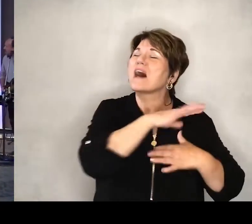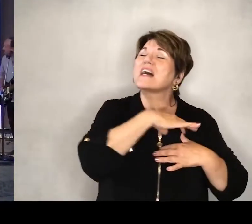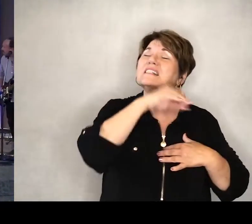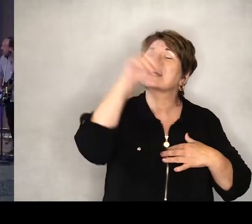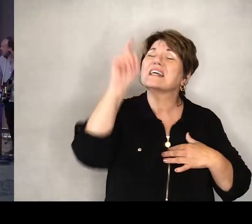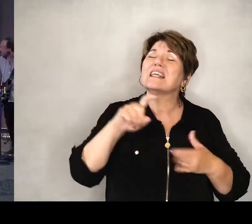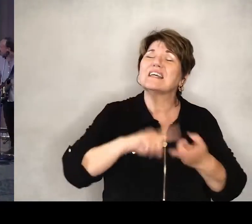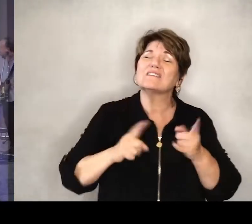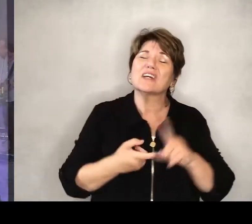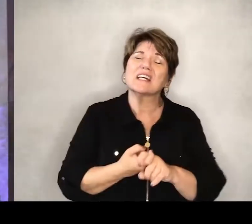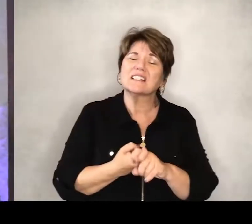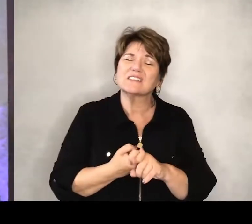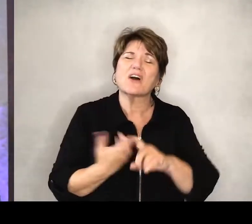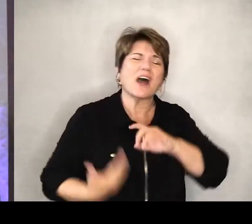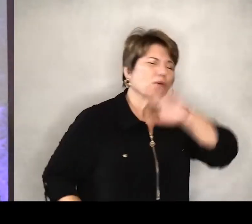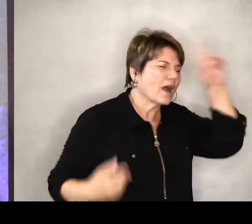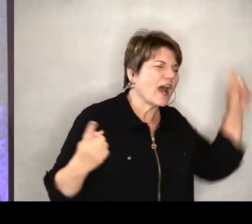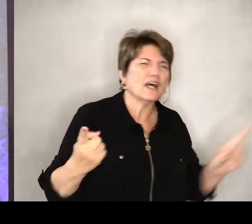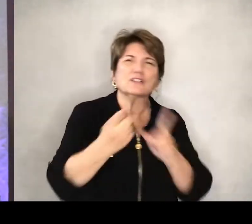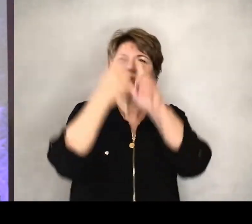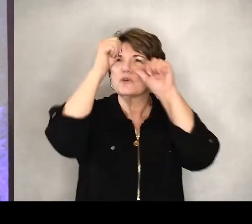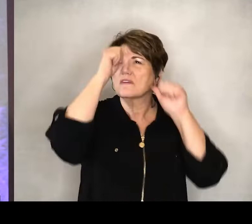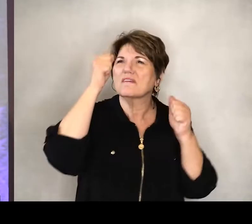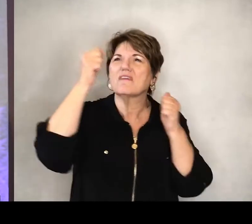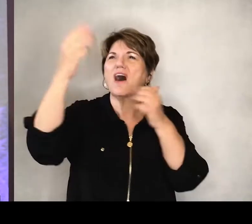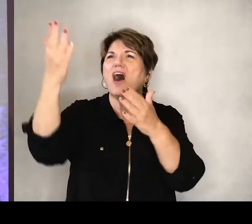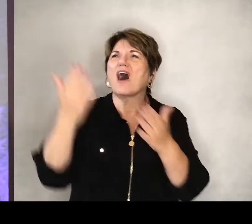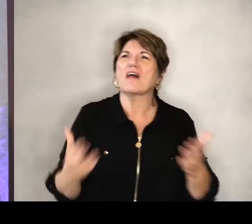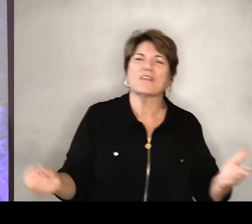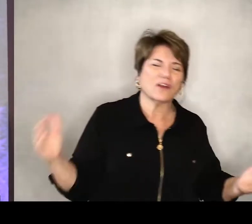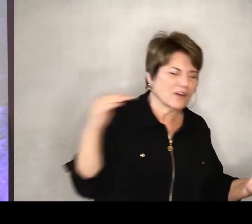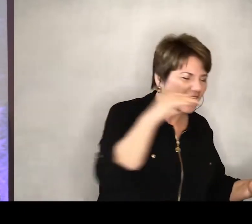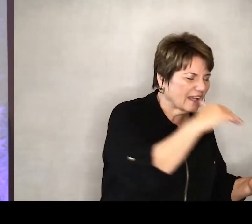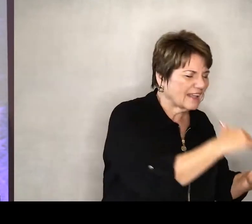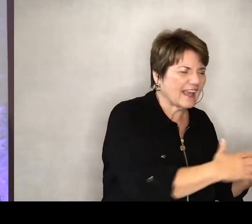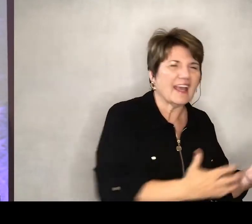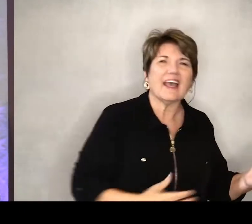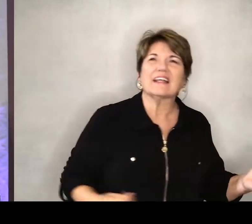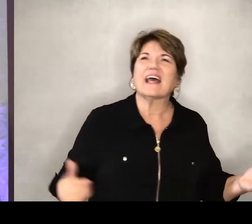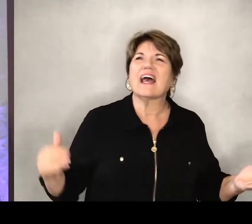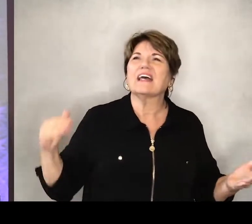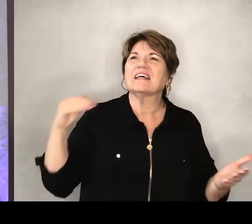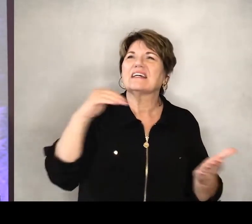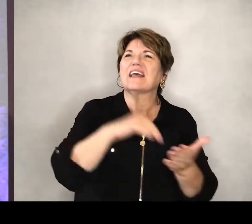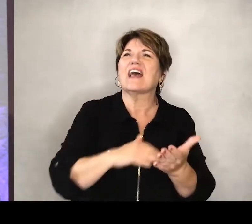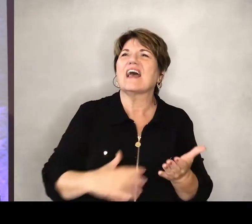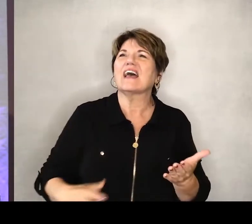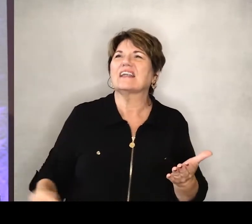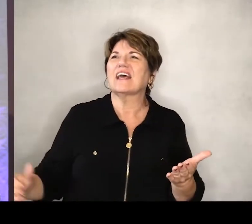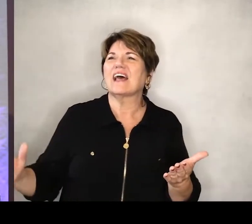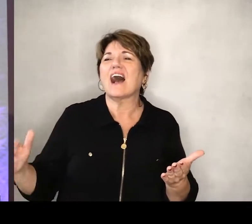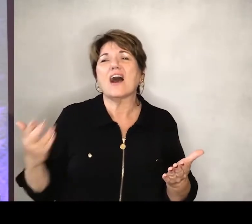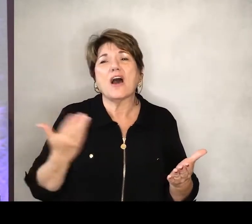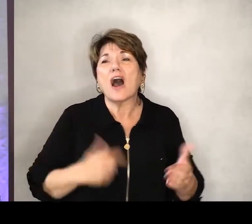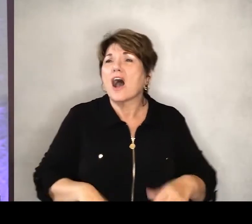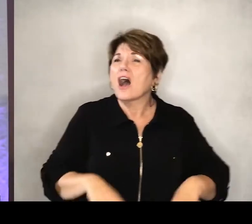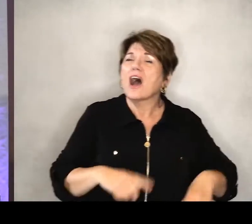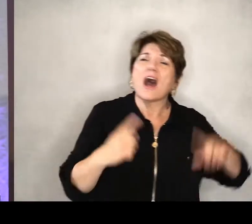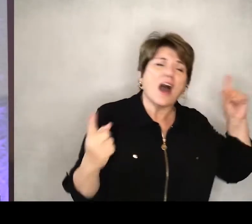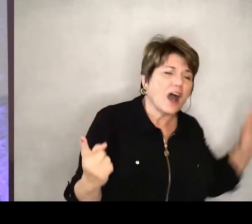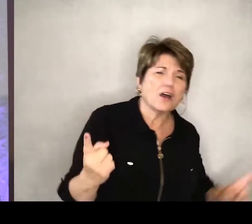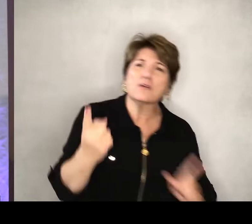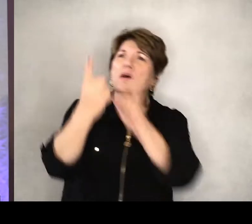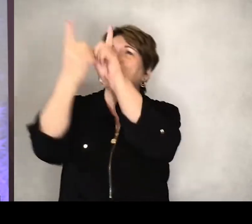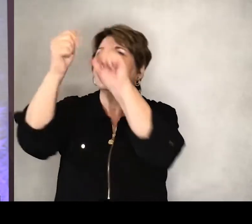soul needs a friend. So I'll run to the Father again and again. I run